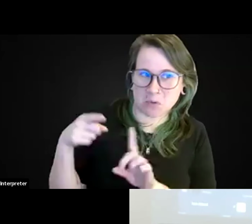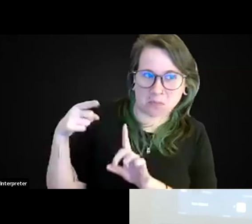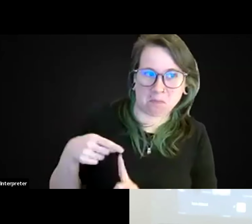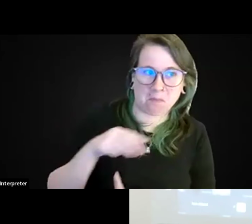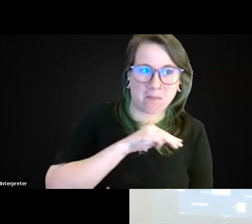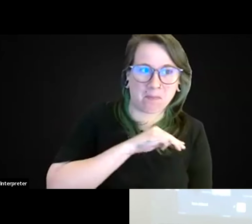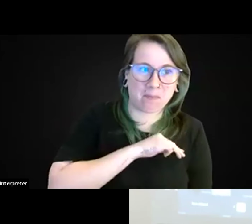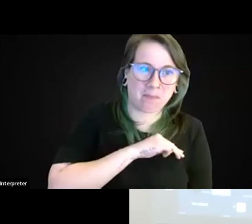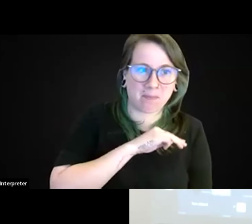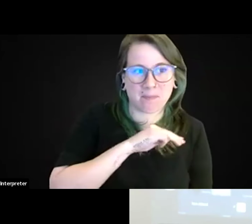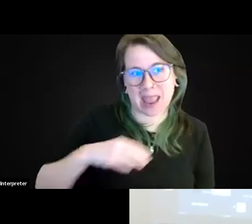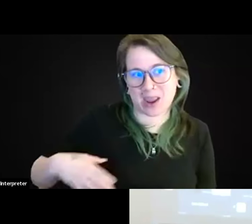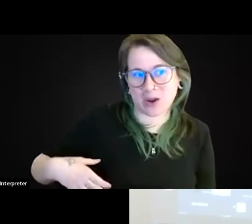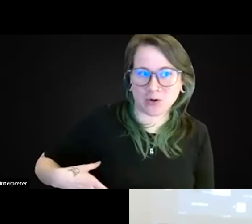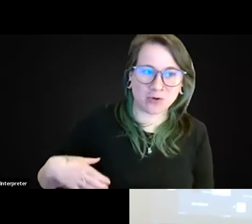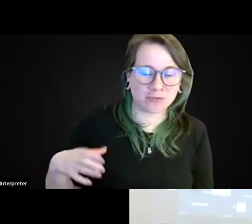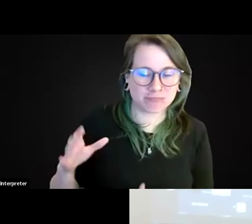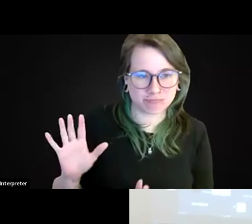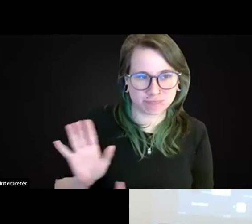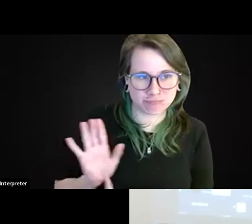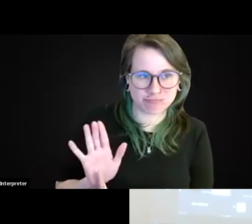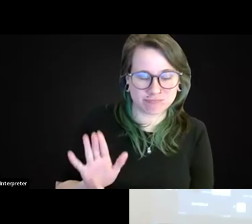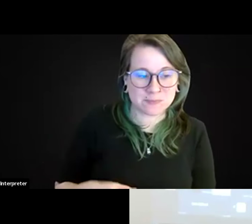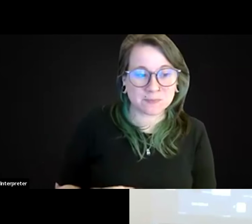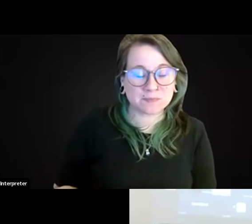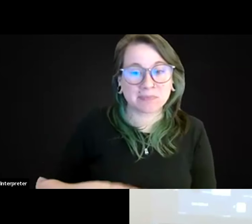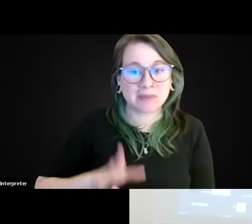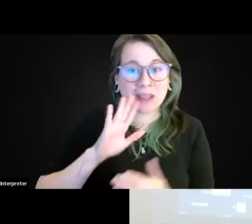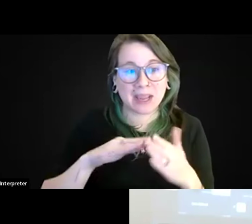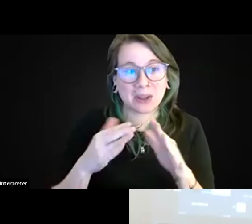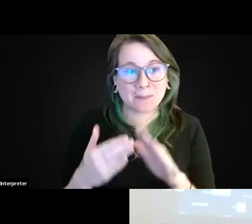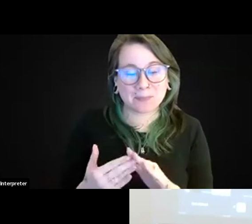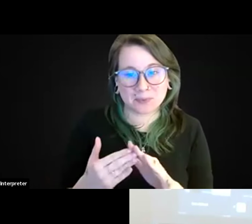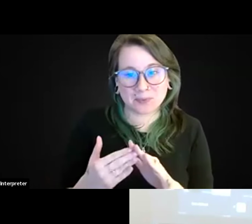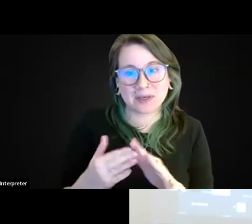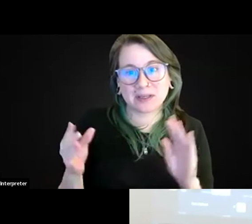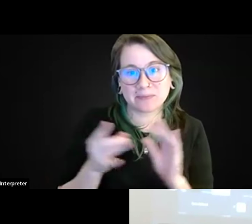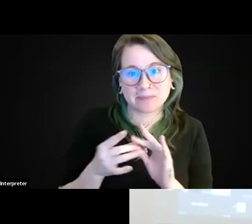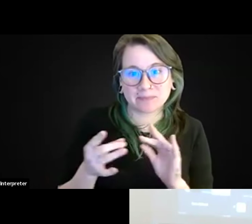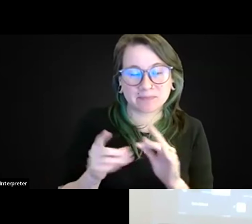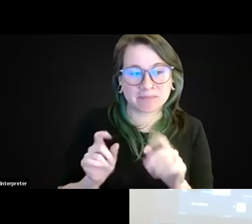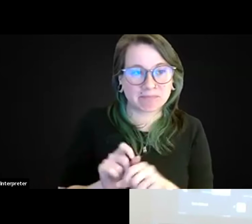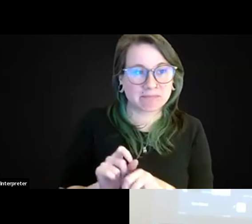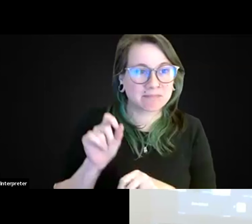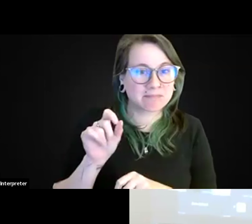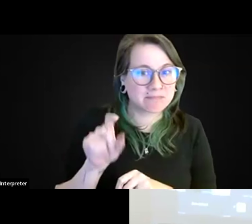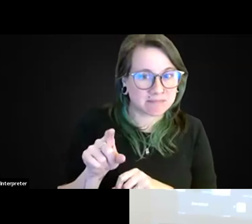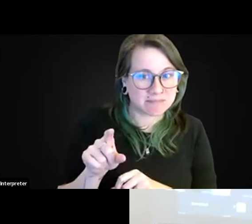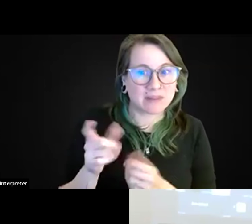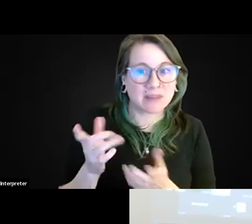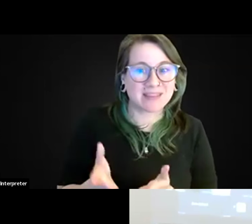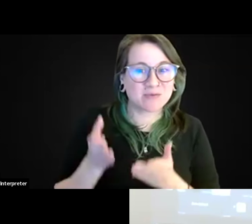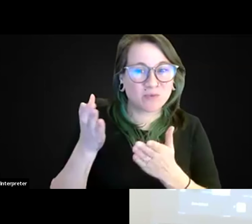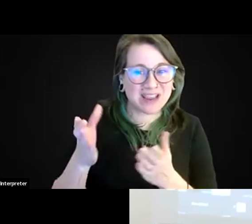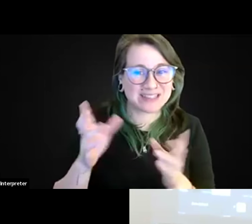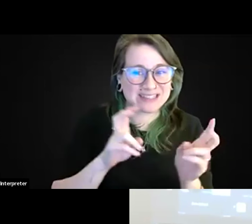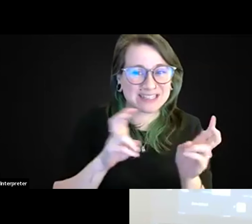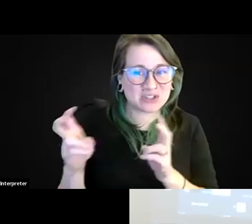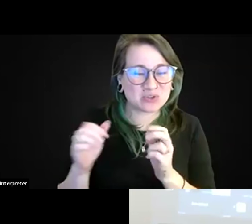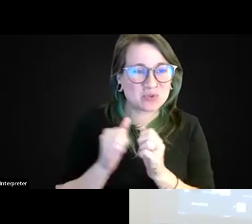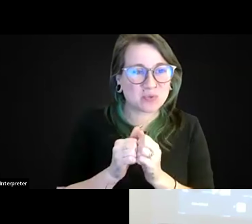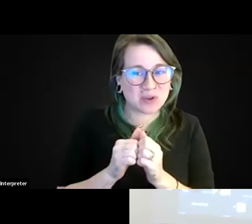mayor-wise. Um, a community member wanted to raise the issue of the internet service